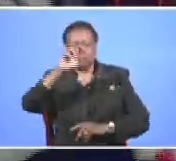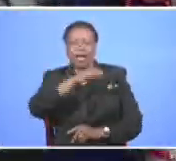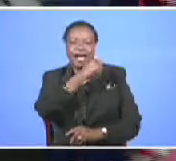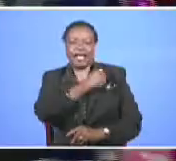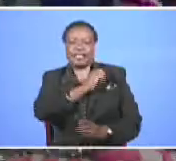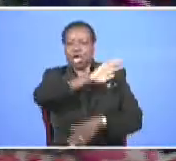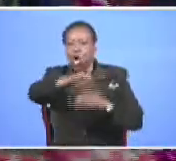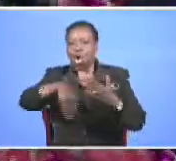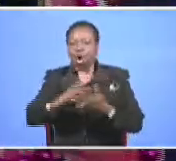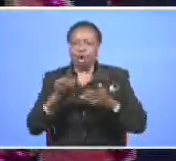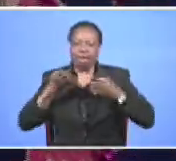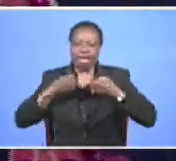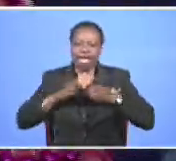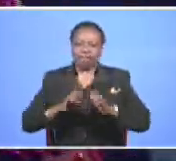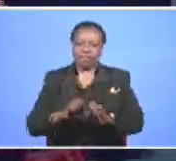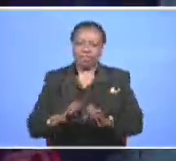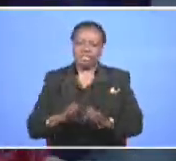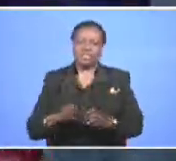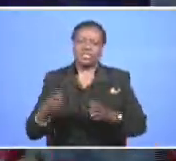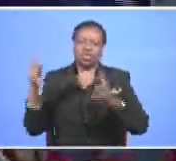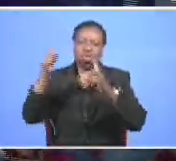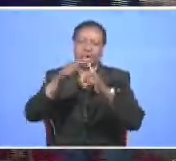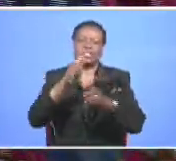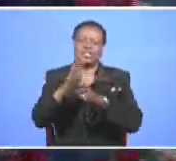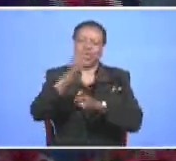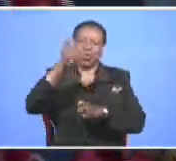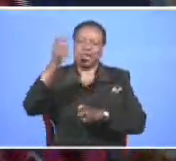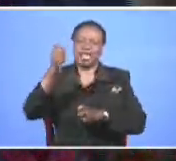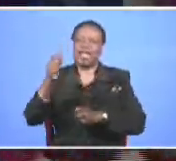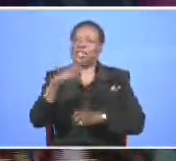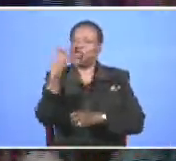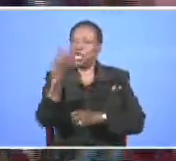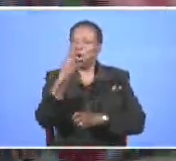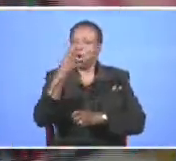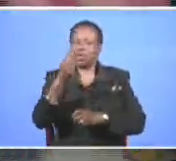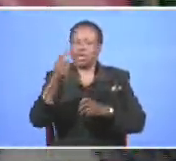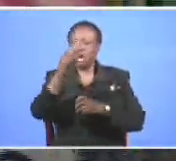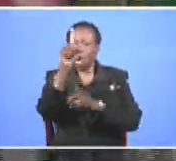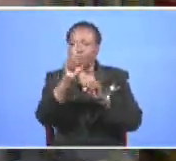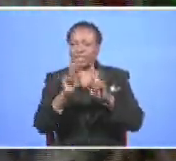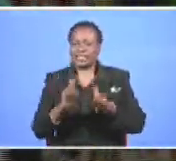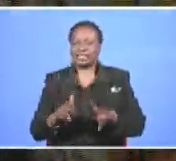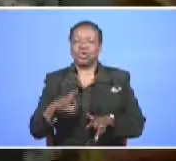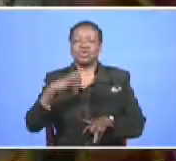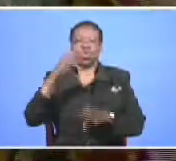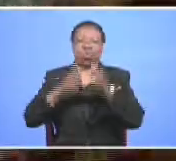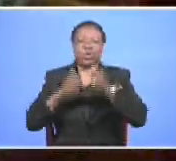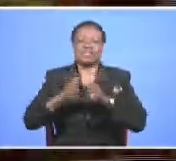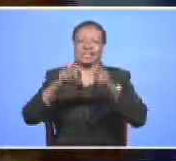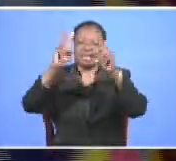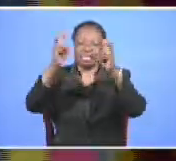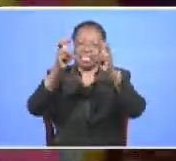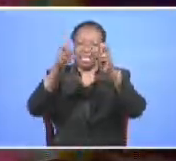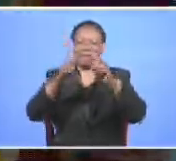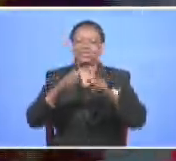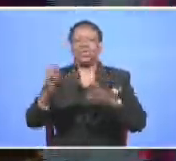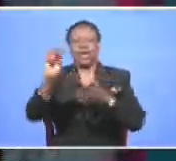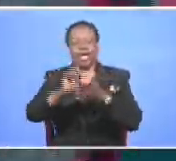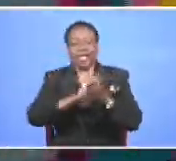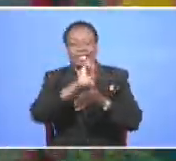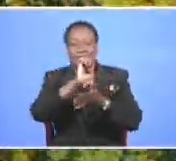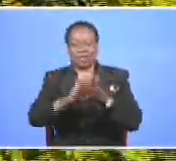were directed towards winning. The only question was which theme to execute, the celebration of its